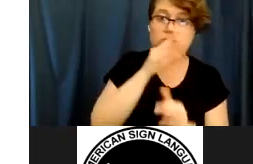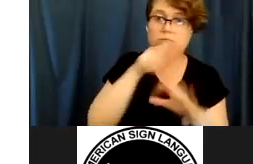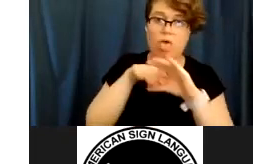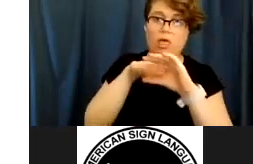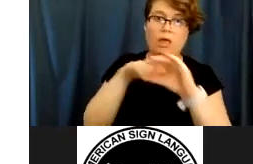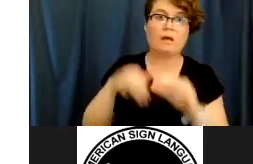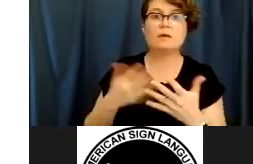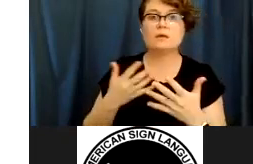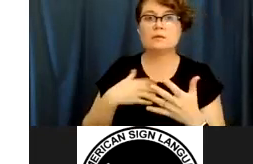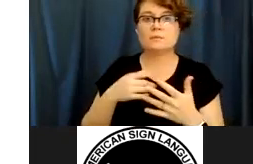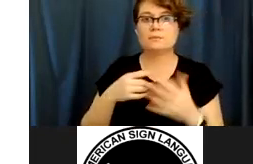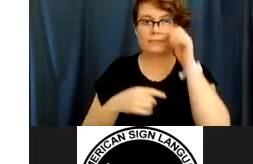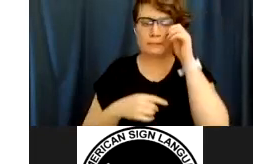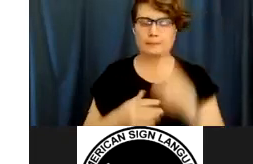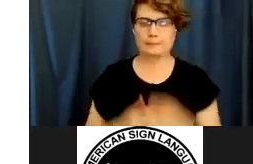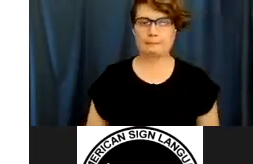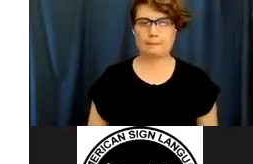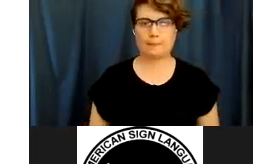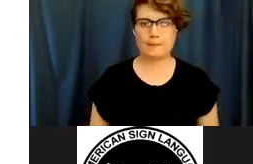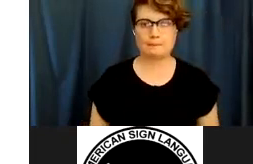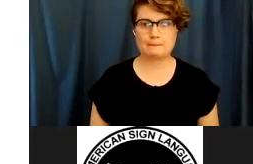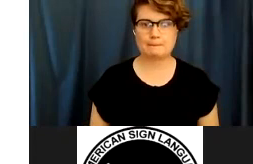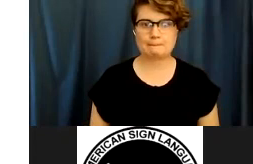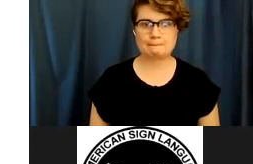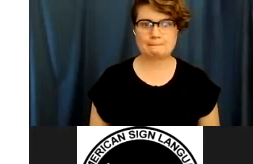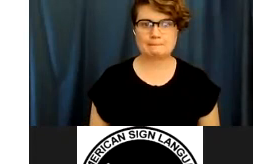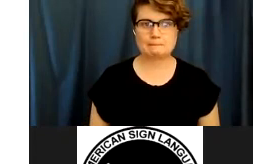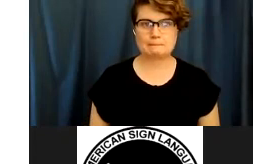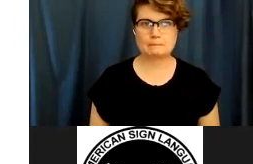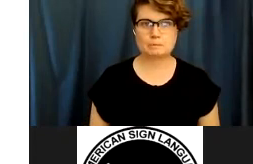Yes, I see that I cut out for a second.